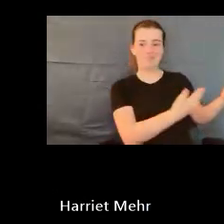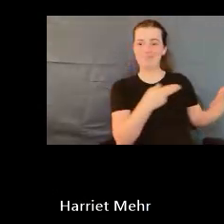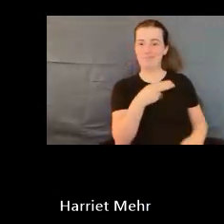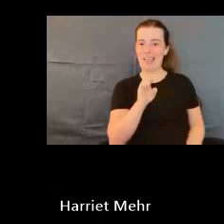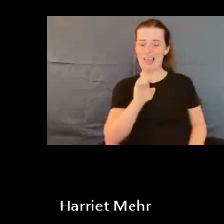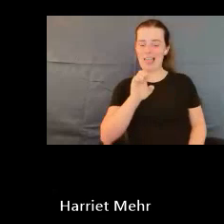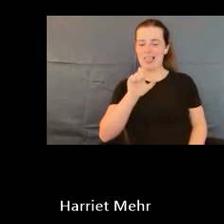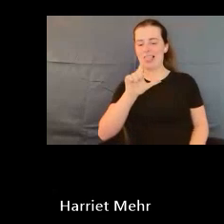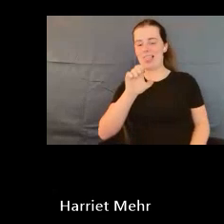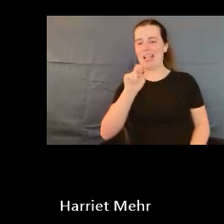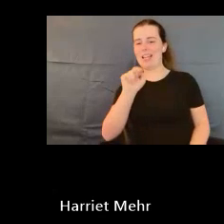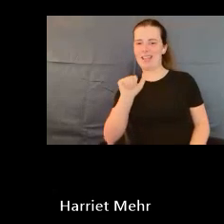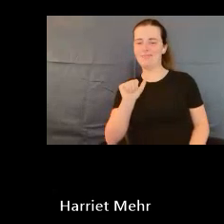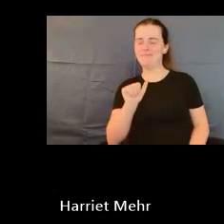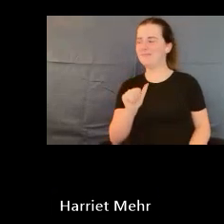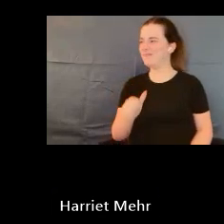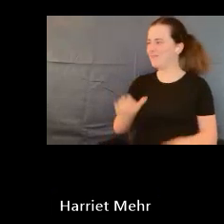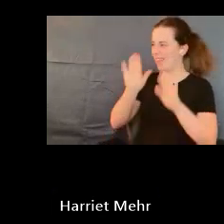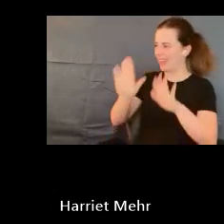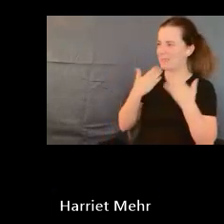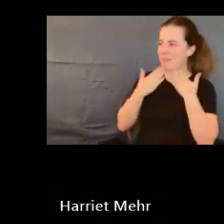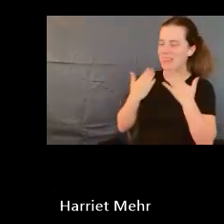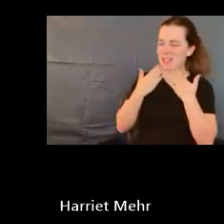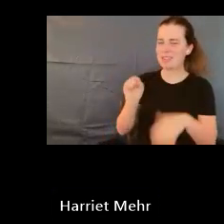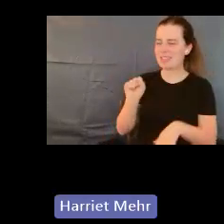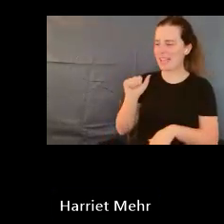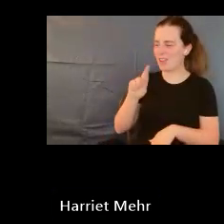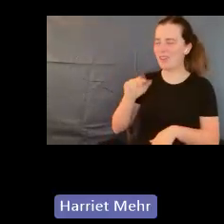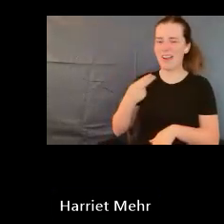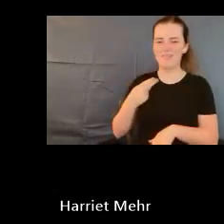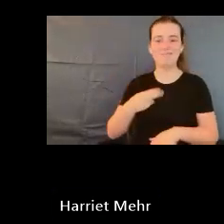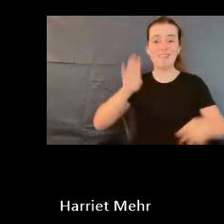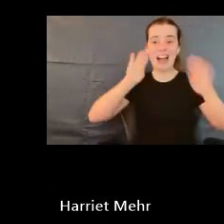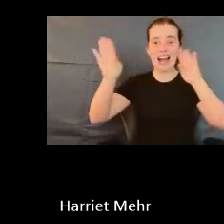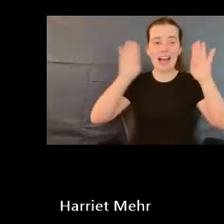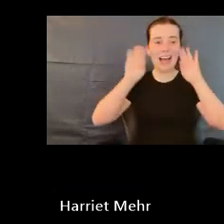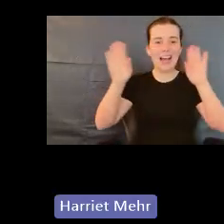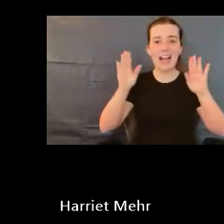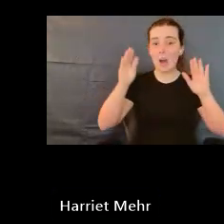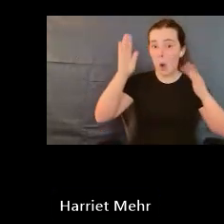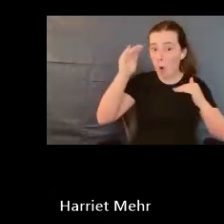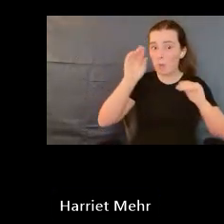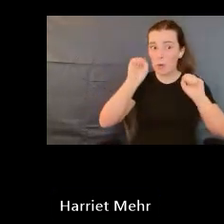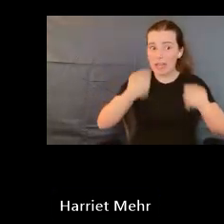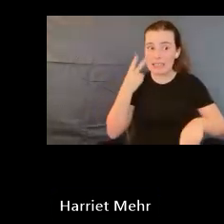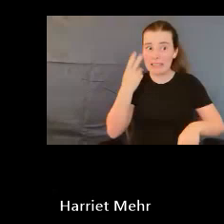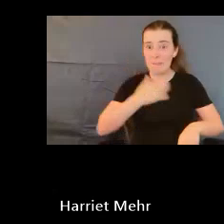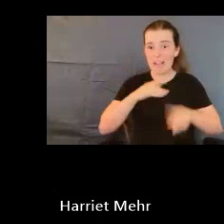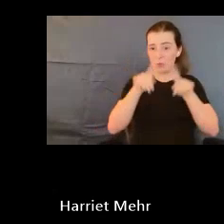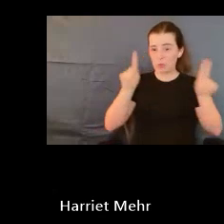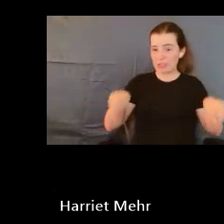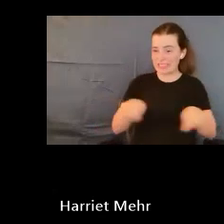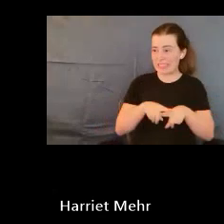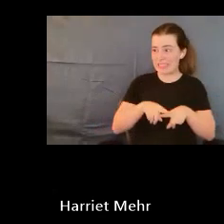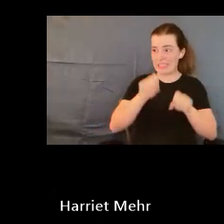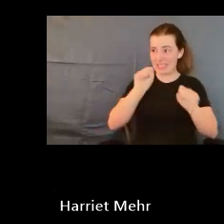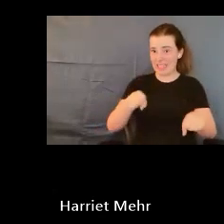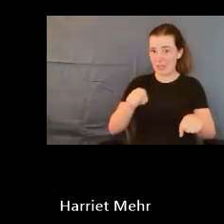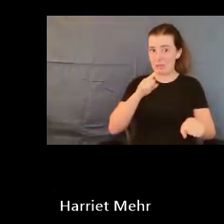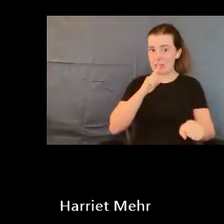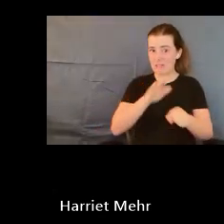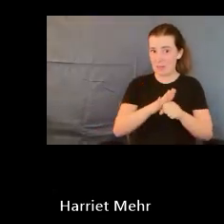away. Awesome. Thanks, Sarah. Yeah. Hey everyone, I hope everyone can see my screen, right? Sarah, can you just confirm that the slides